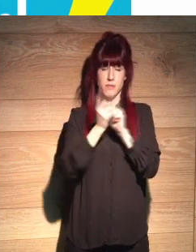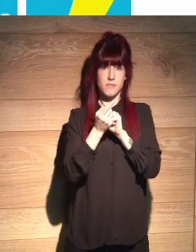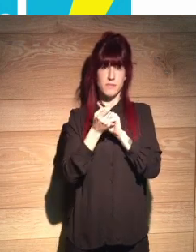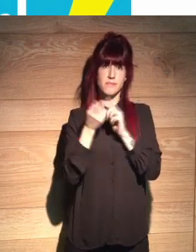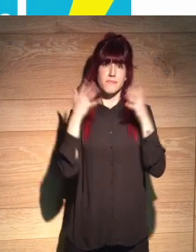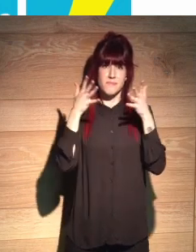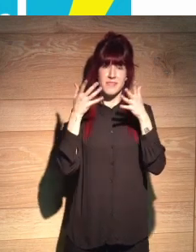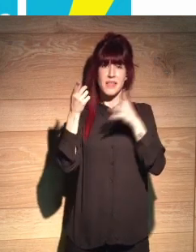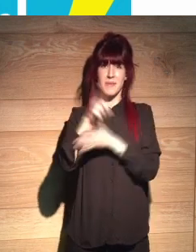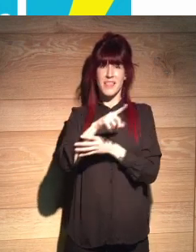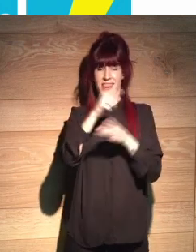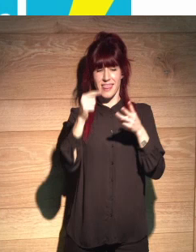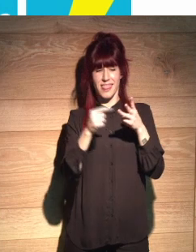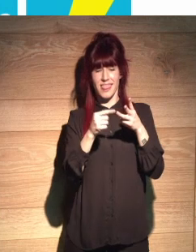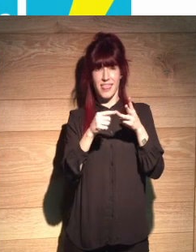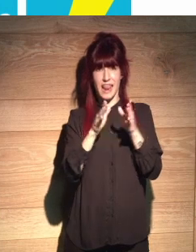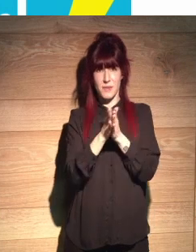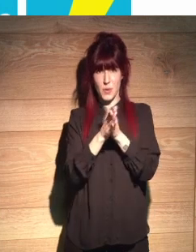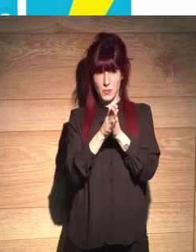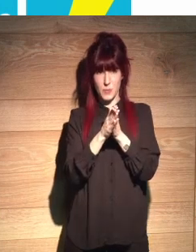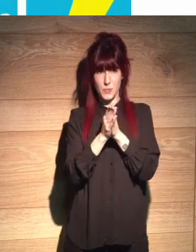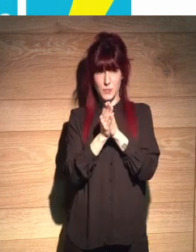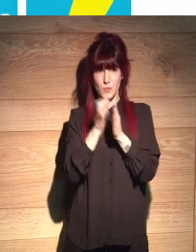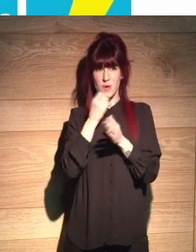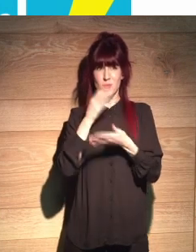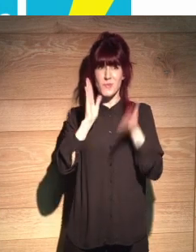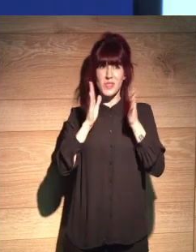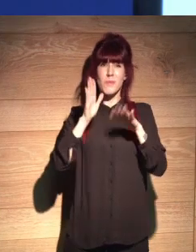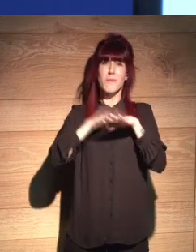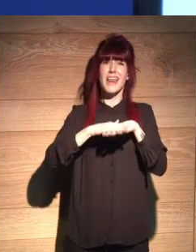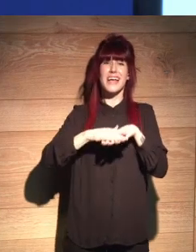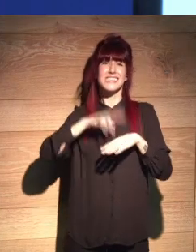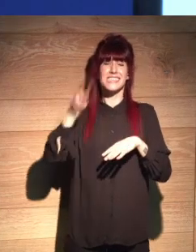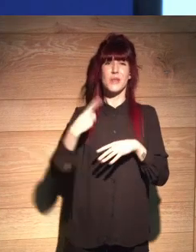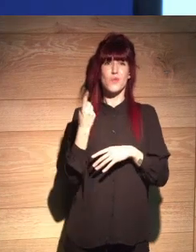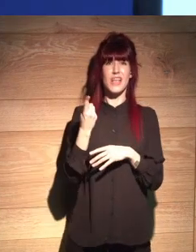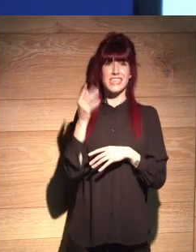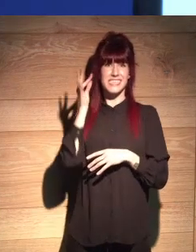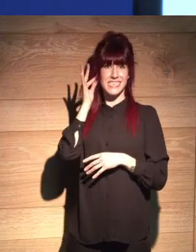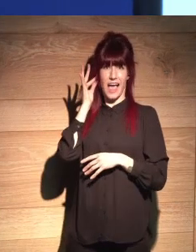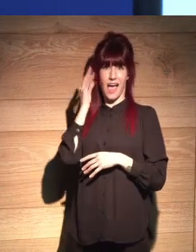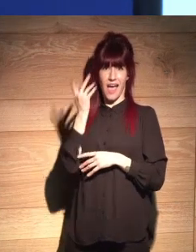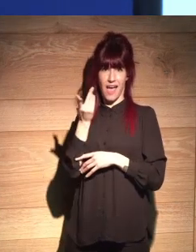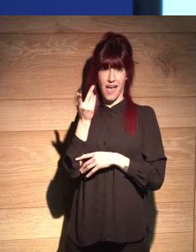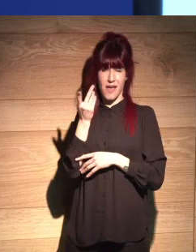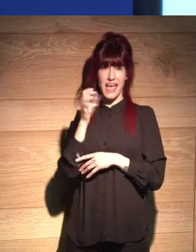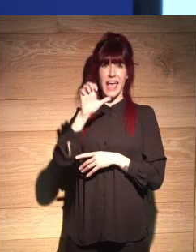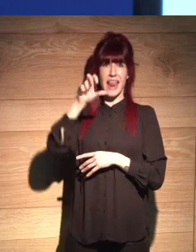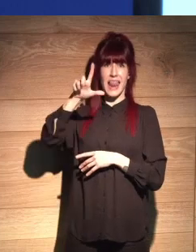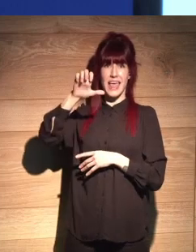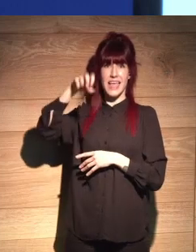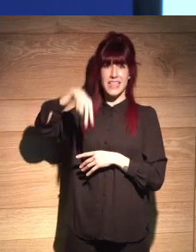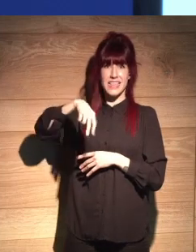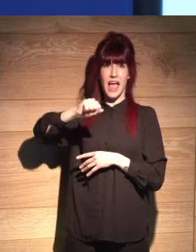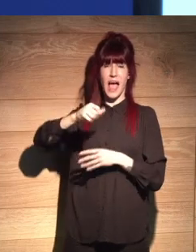this book, A Good Time to Be a Girl, written by Dame Helena Morrissey. I had the opportunity